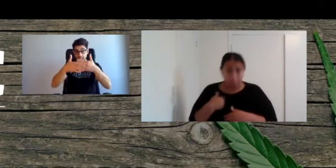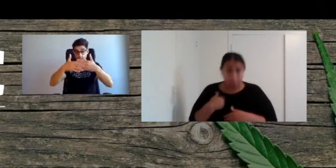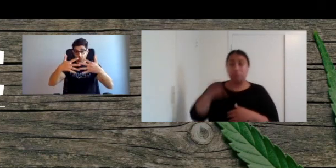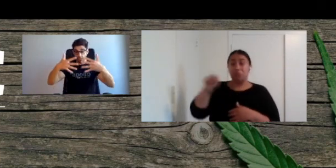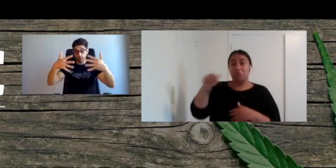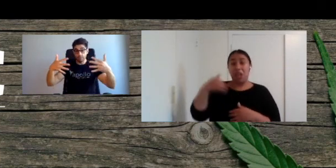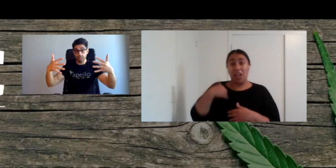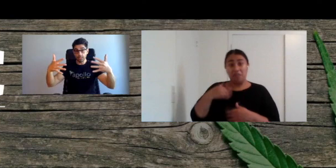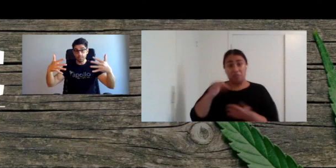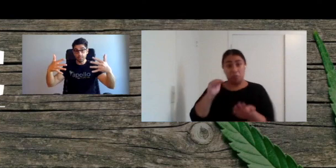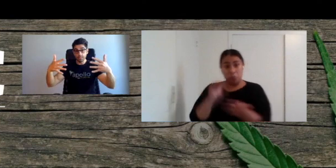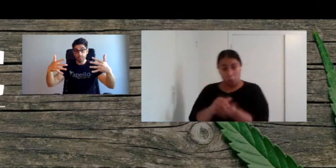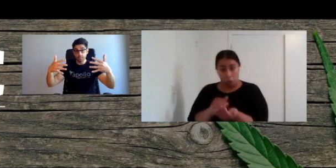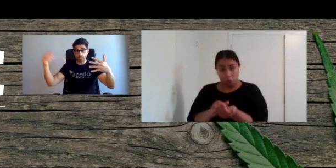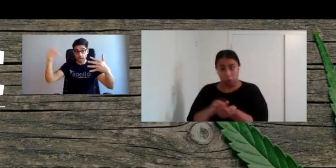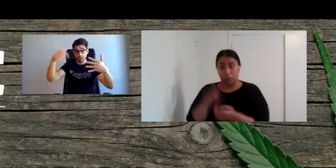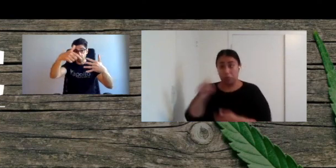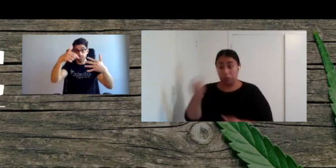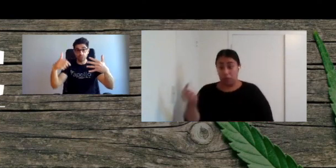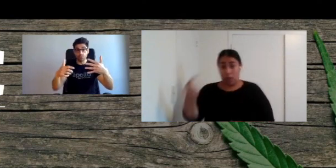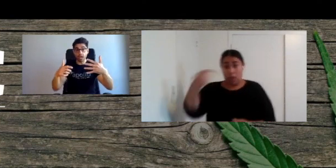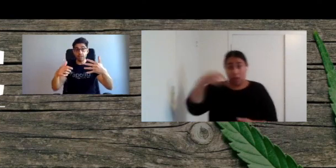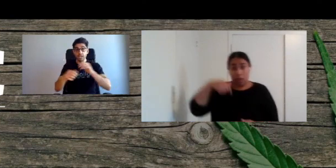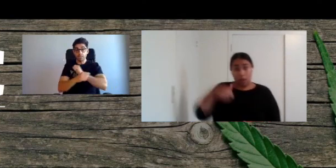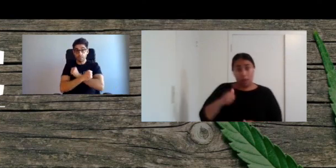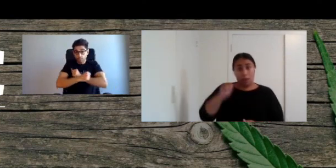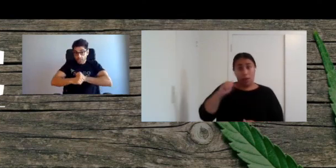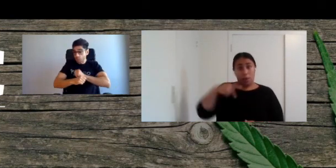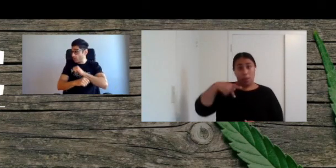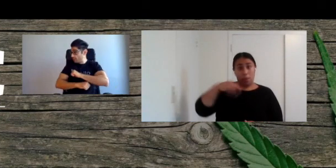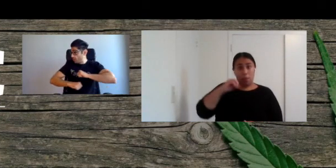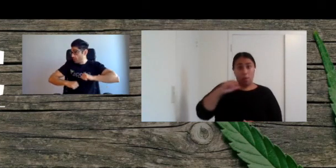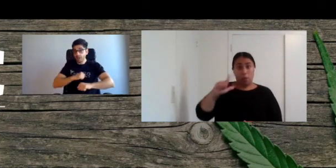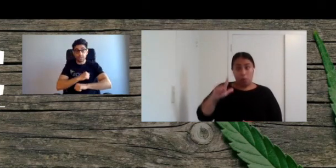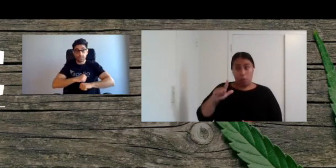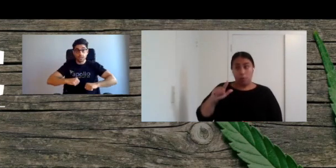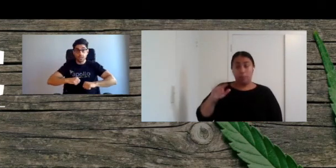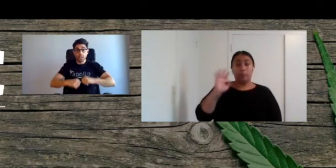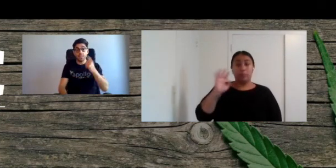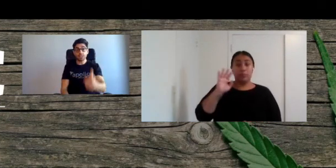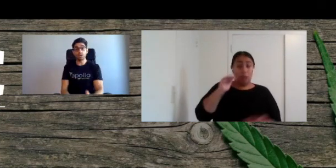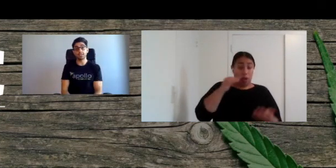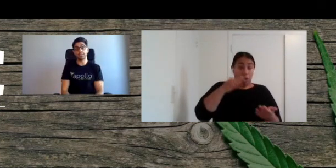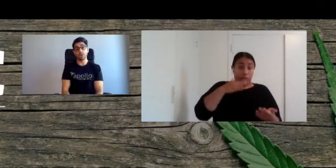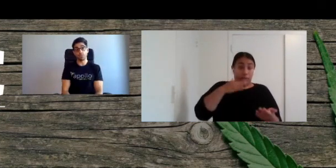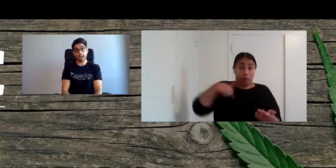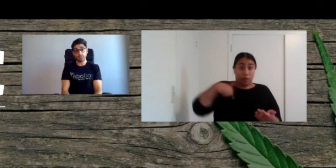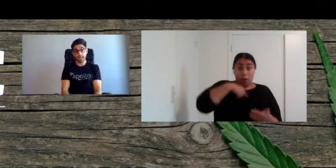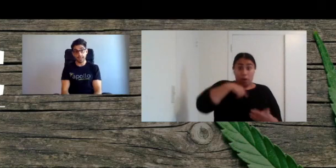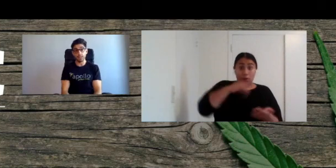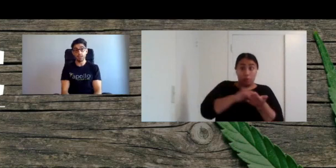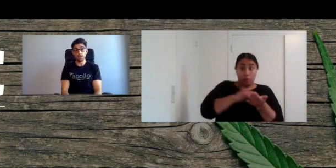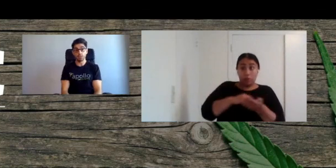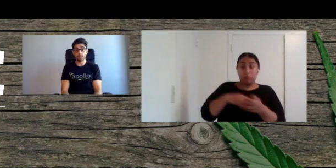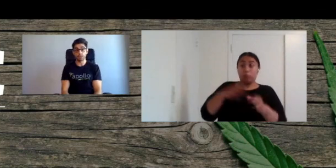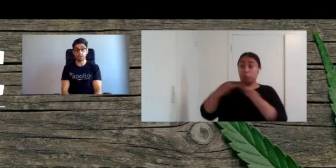swelling and increase in permeability, allowing more cells to arrive, can put pressure on everyone around it. And that's what causes the neuropathic